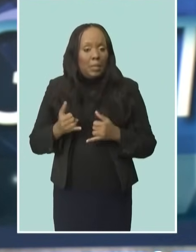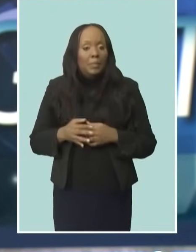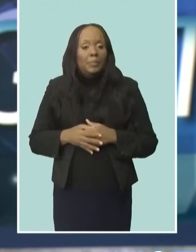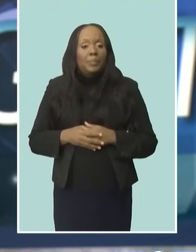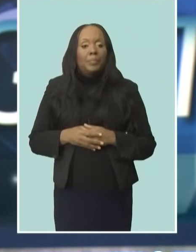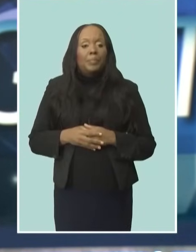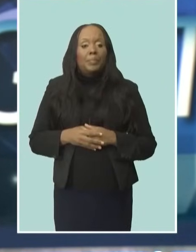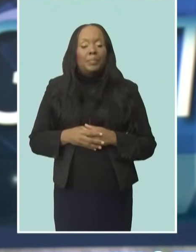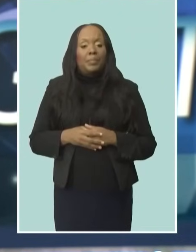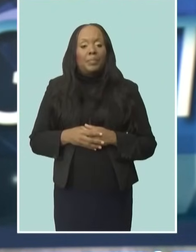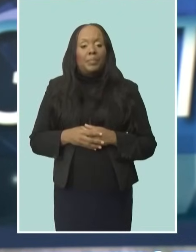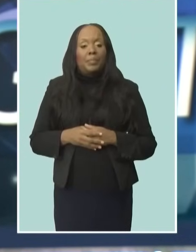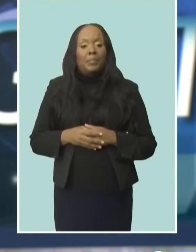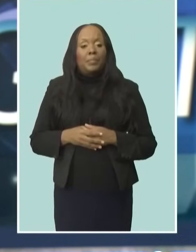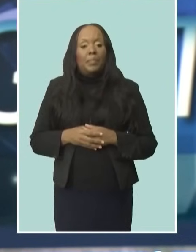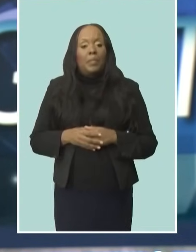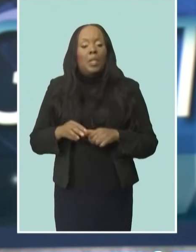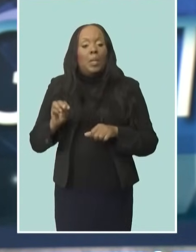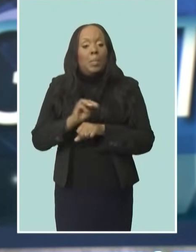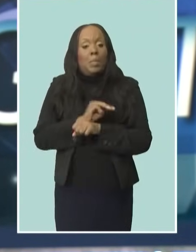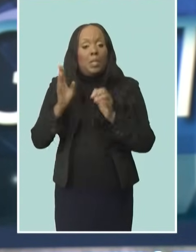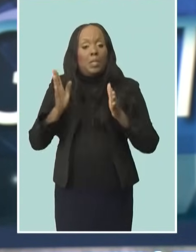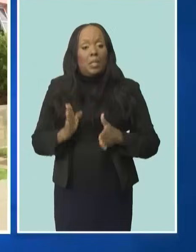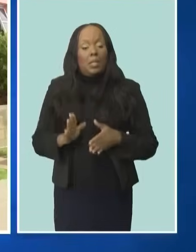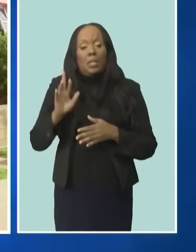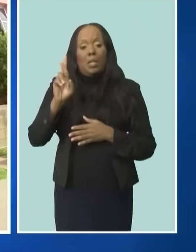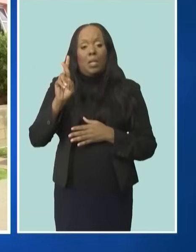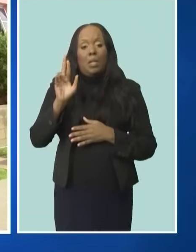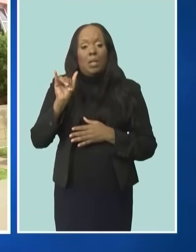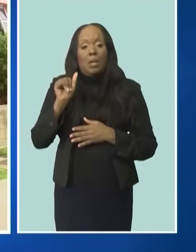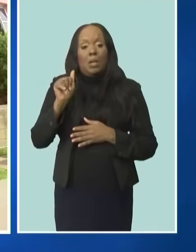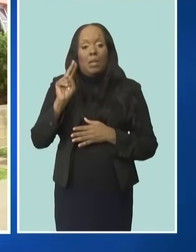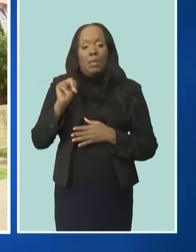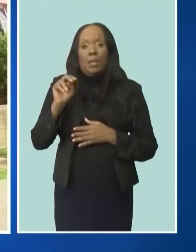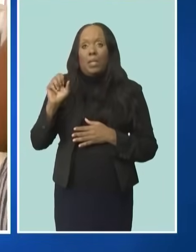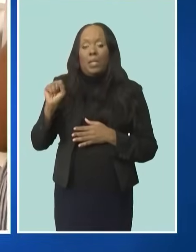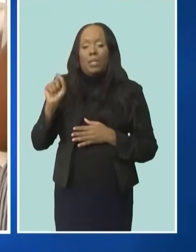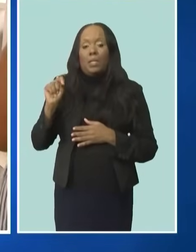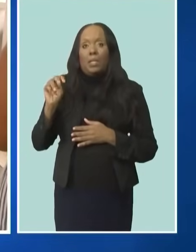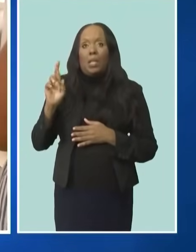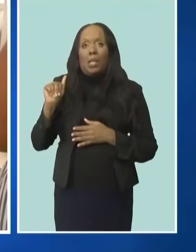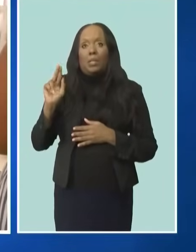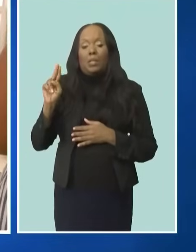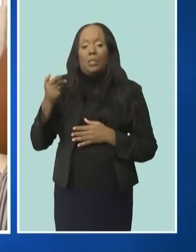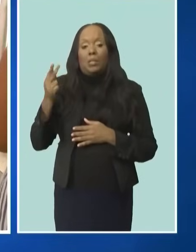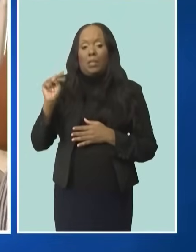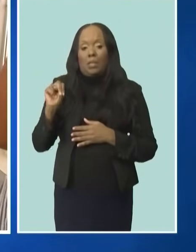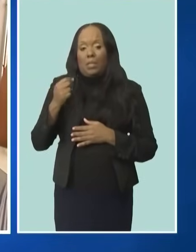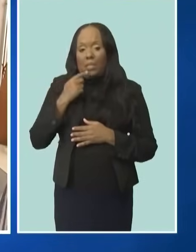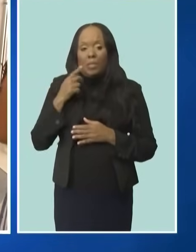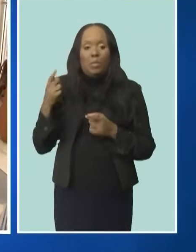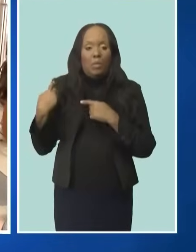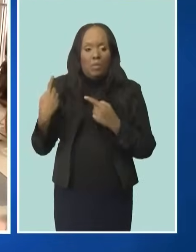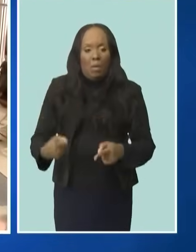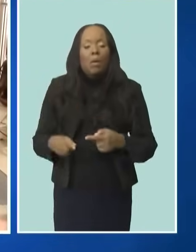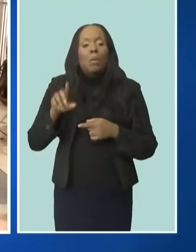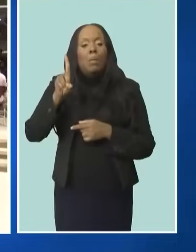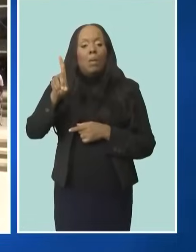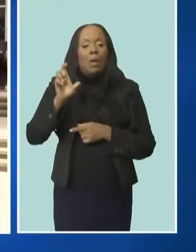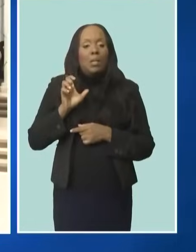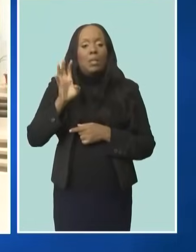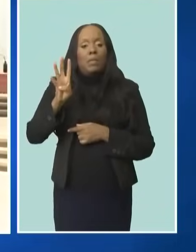news conference at Parliament. Minister in the Ministry of Finance Ryan Strachan indicated that thus far,